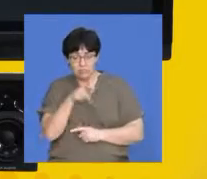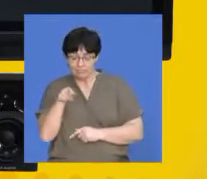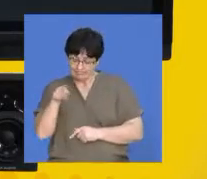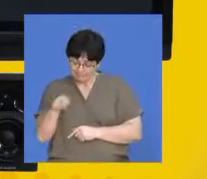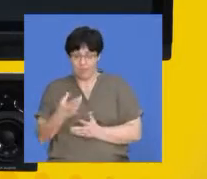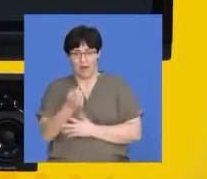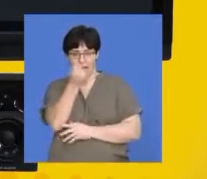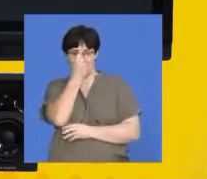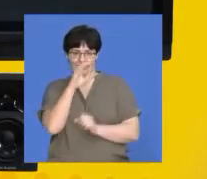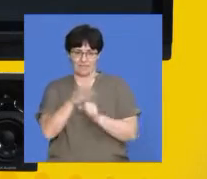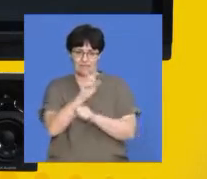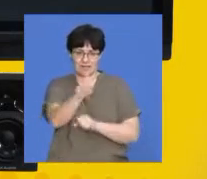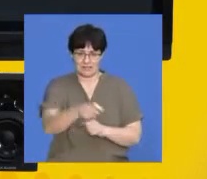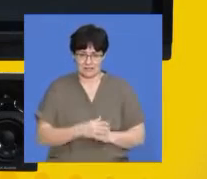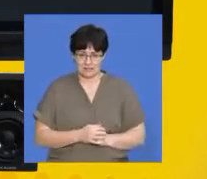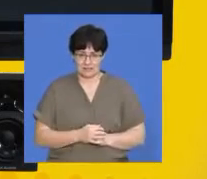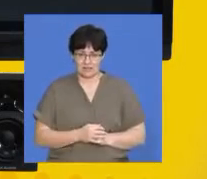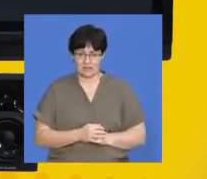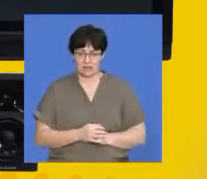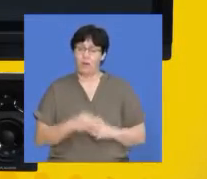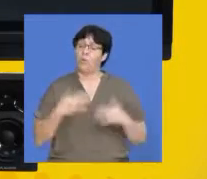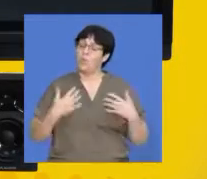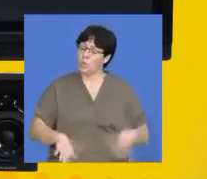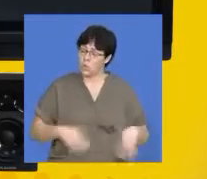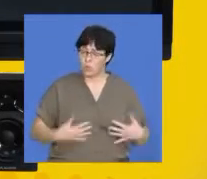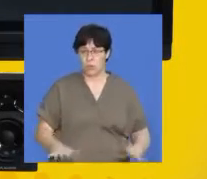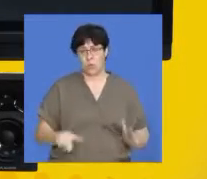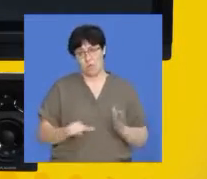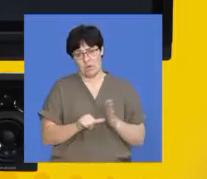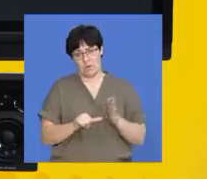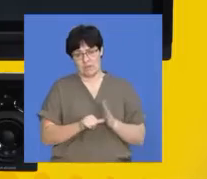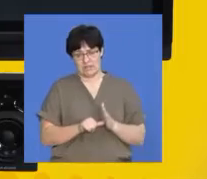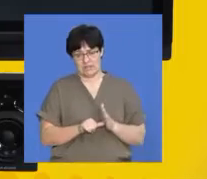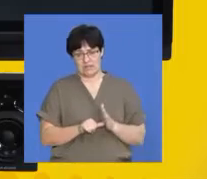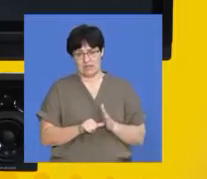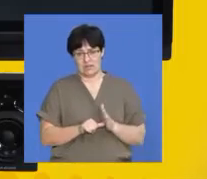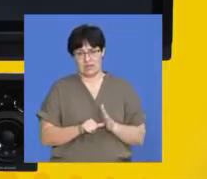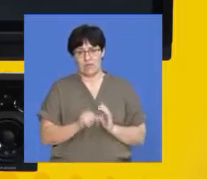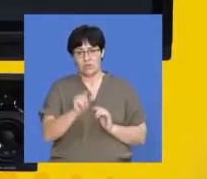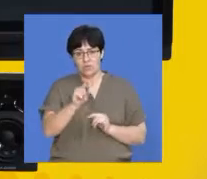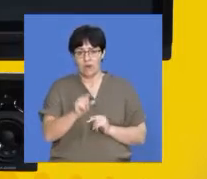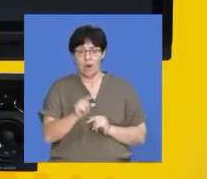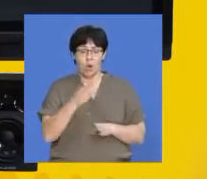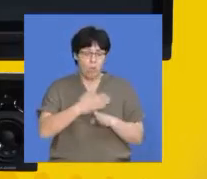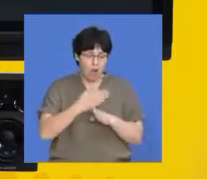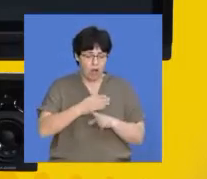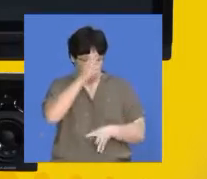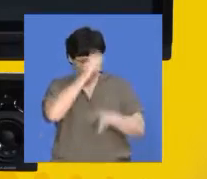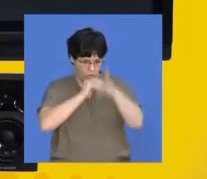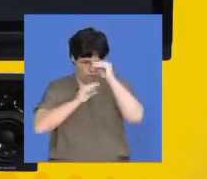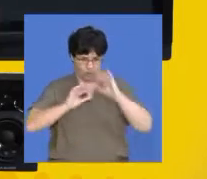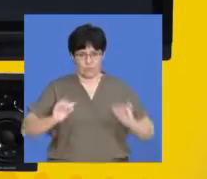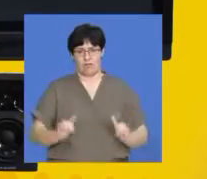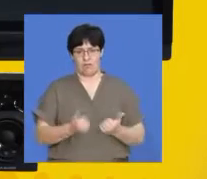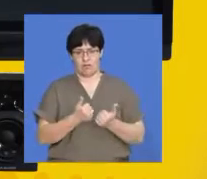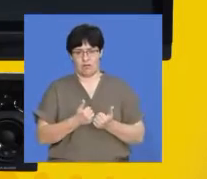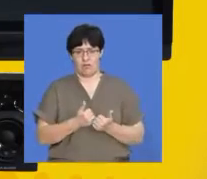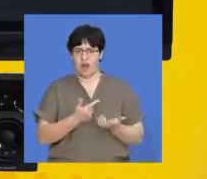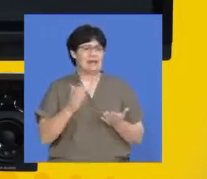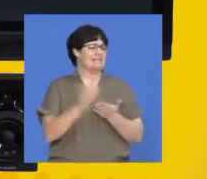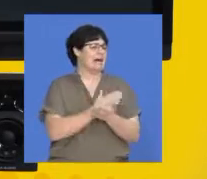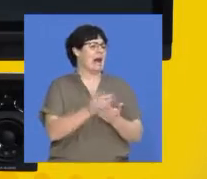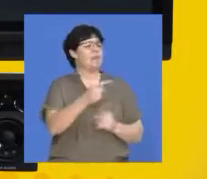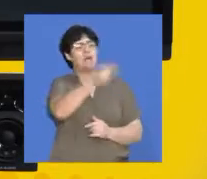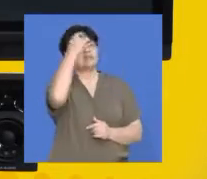understand it. That is why, guys, it is very important to learn your work. Because I know there is a myth out